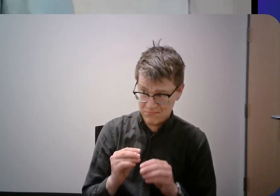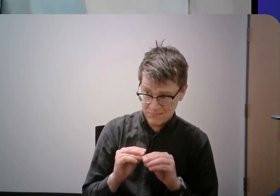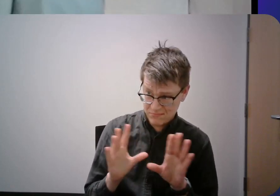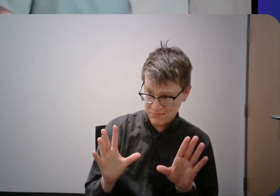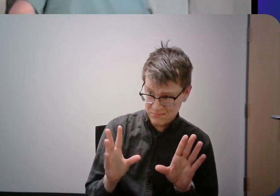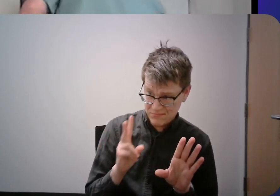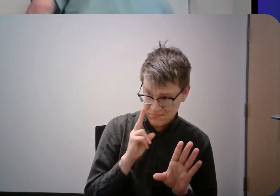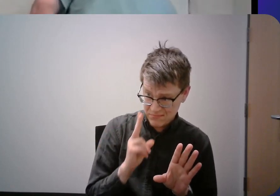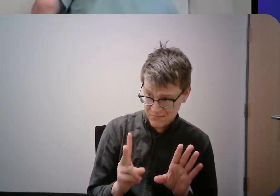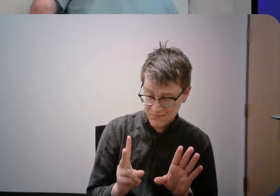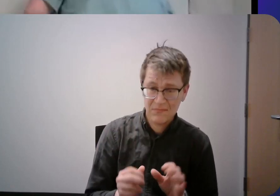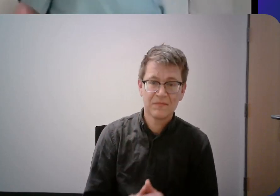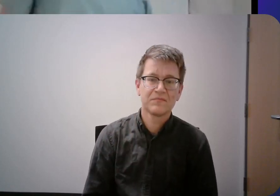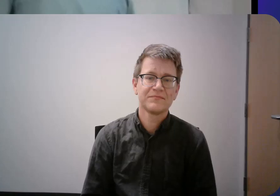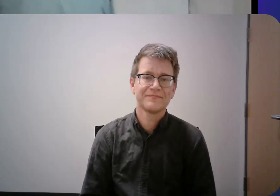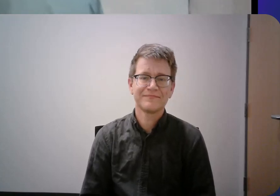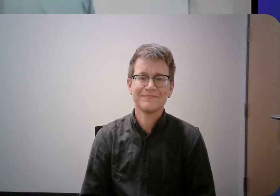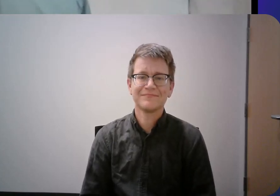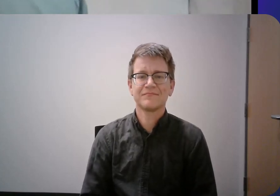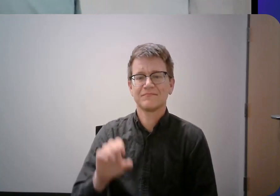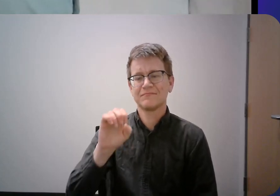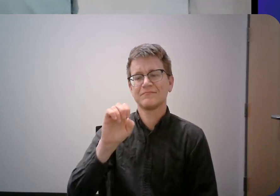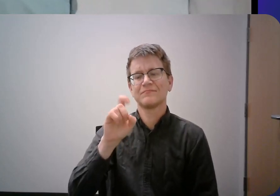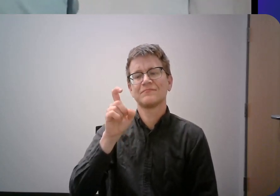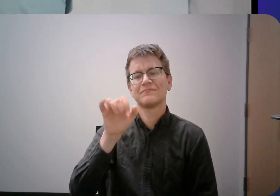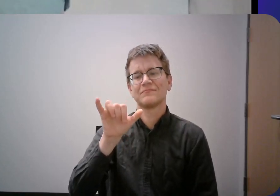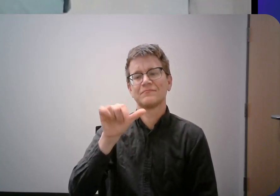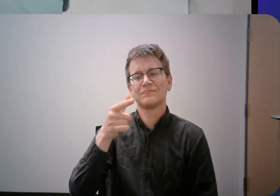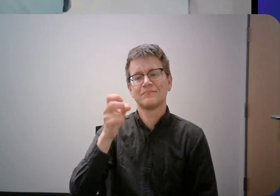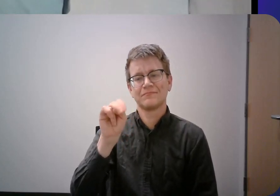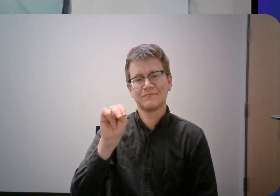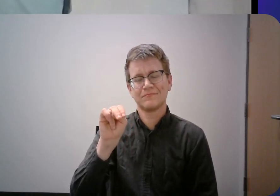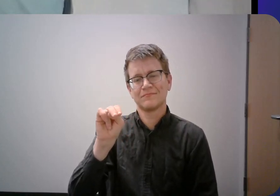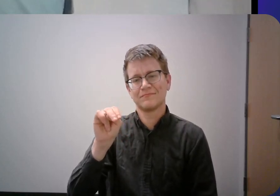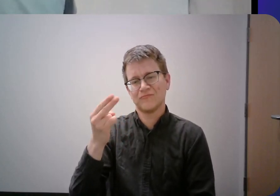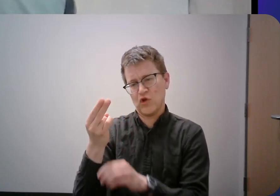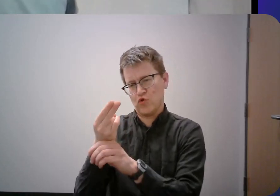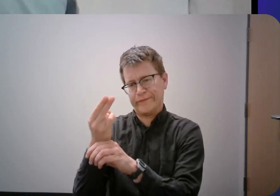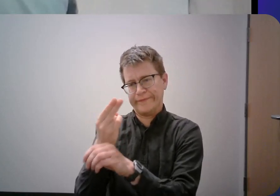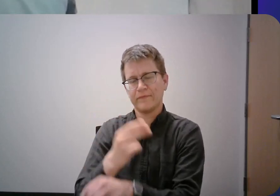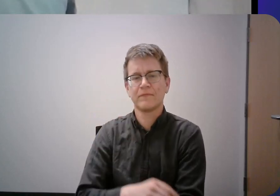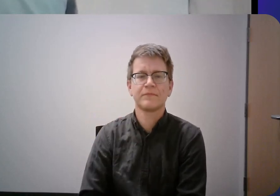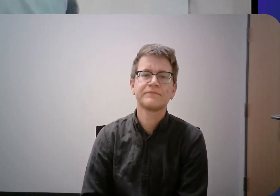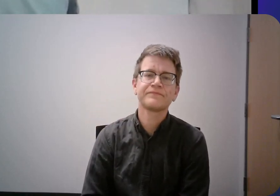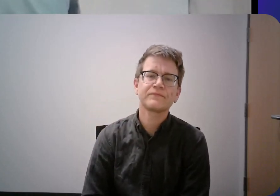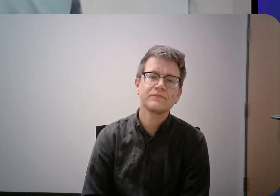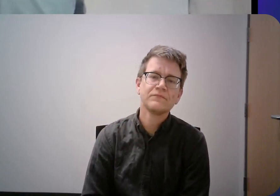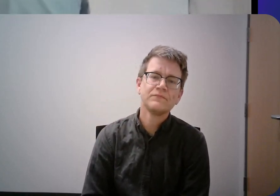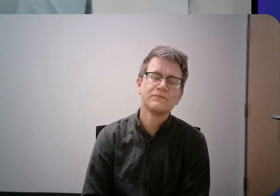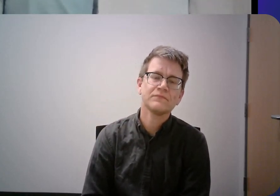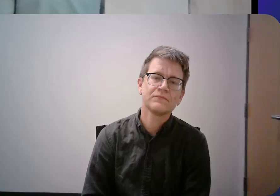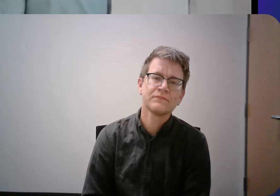So first was shape, and the other one was oxygen use. Let's try it one more time. Oxygen